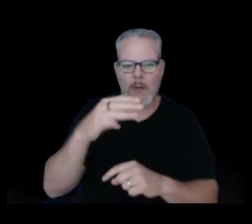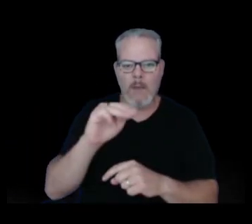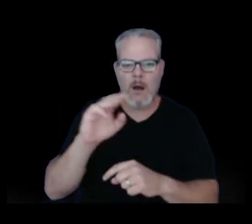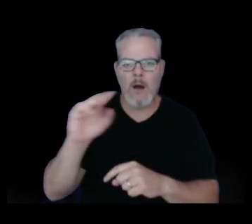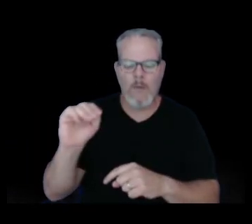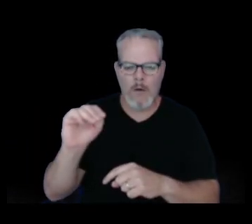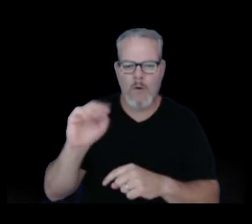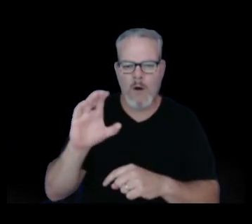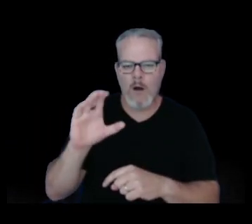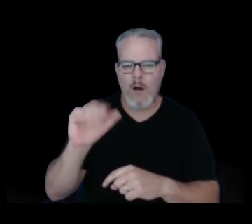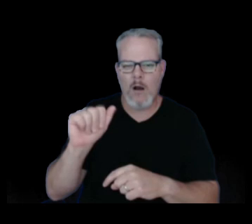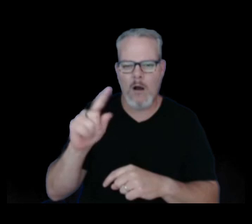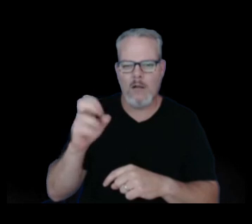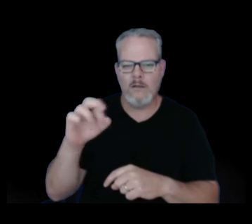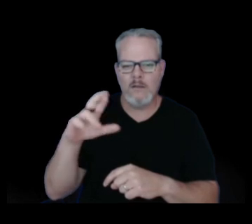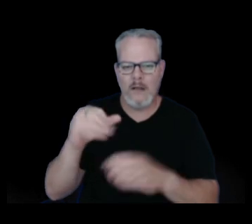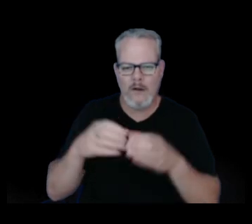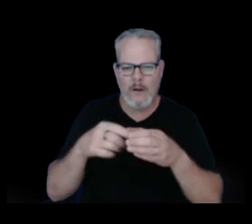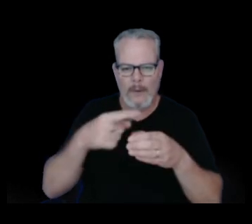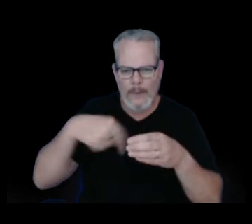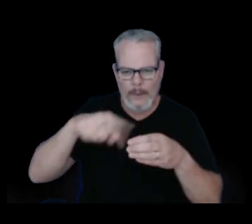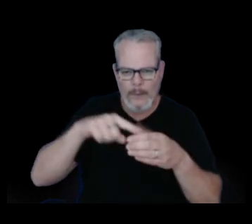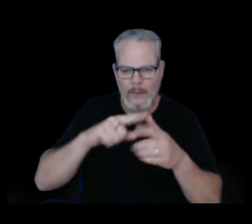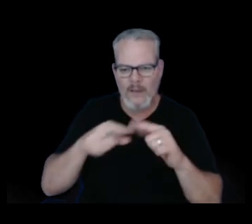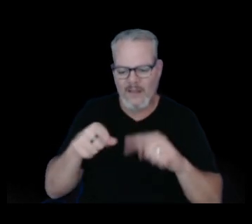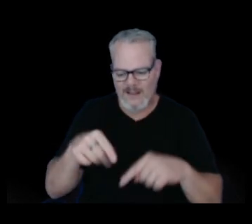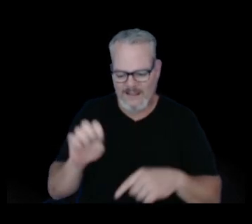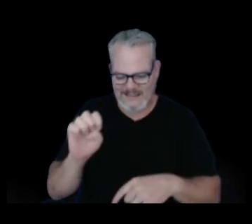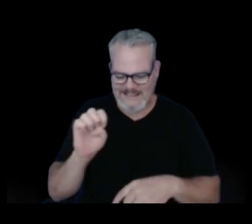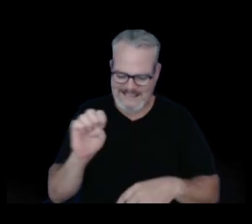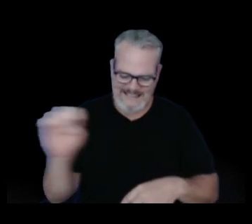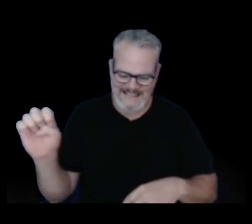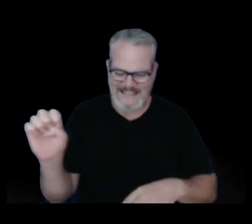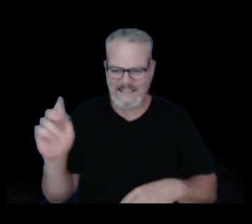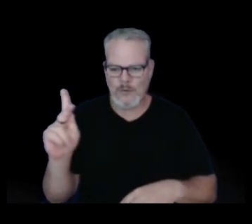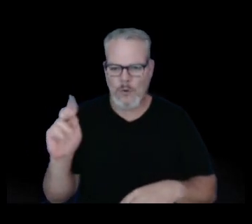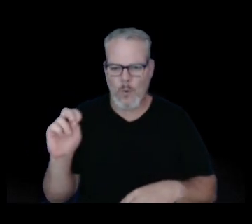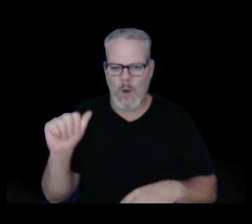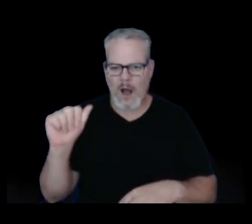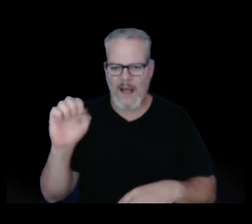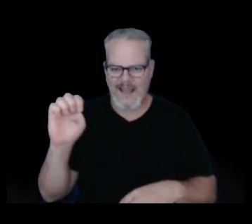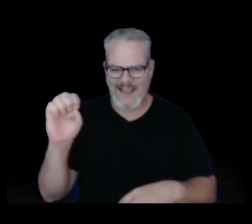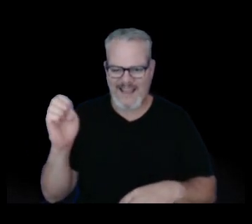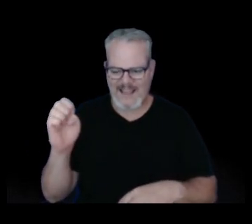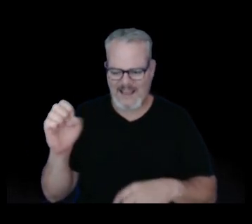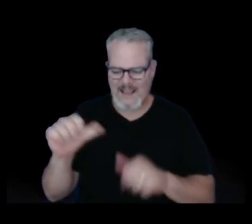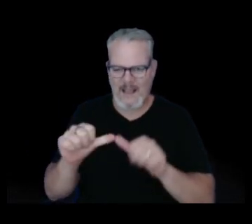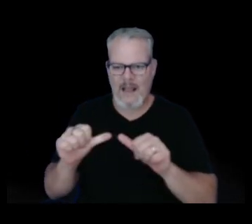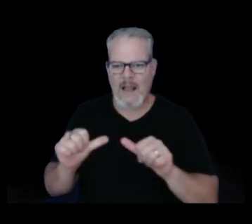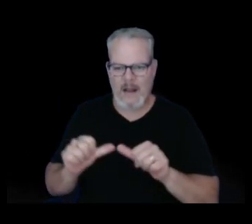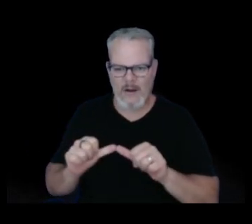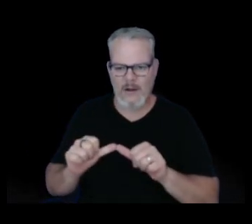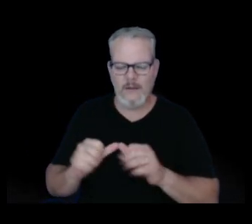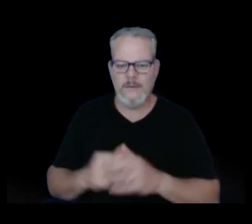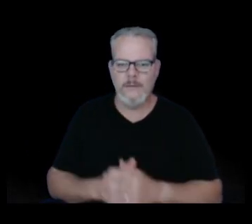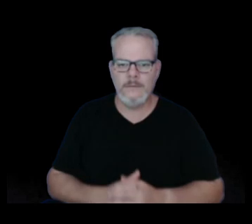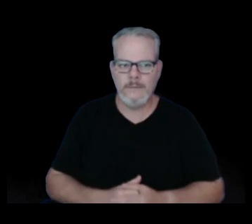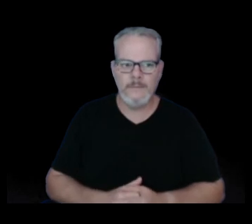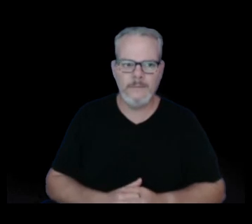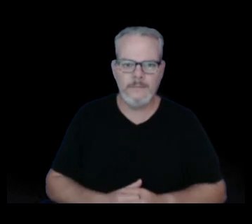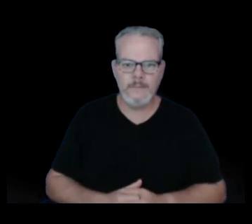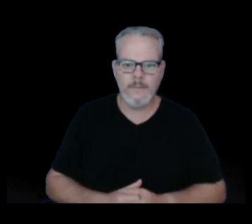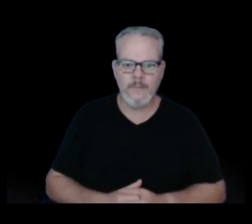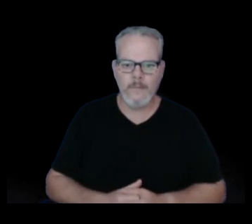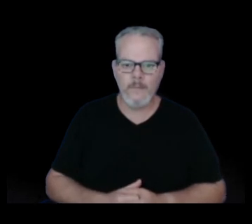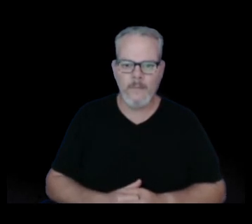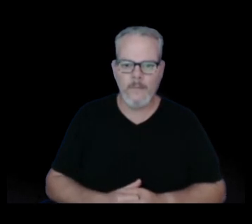bit down on that east side of the Koa'e along the upper East Rift Zone or East Rift Connector. So it's a